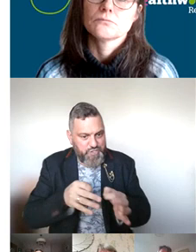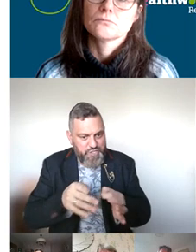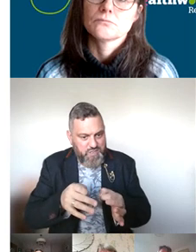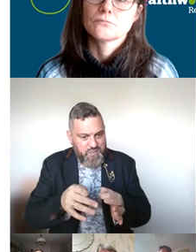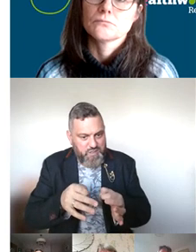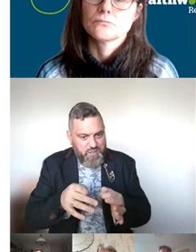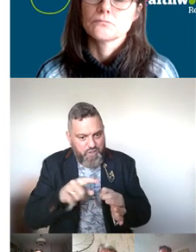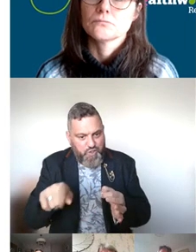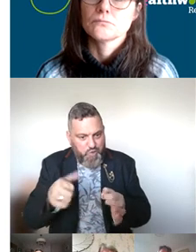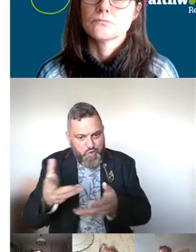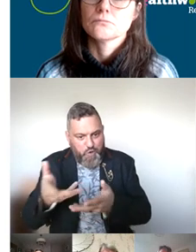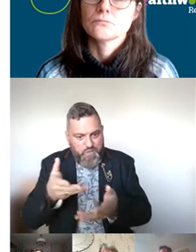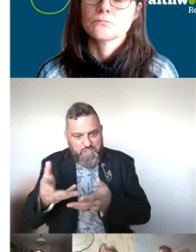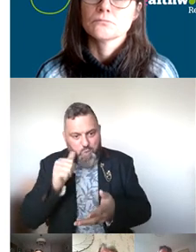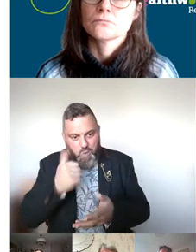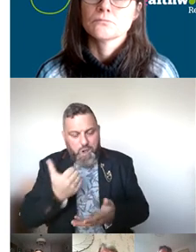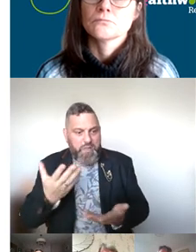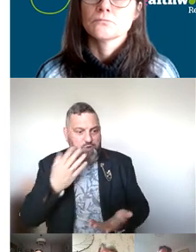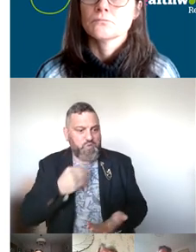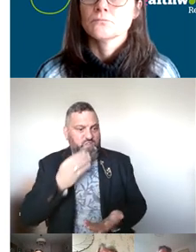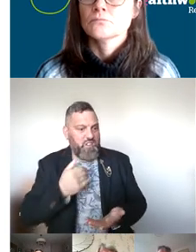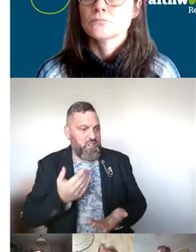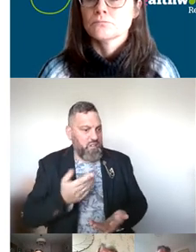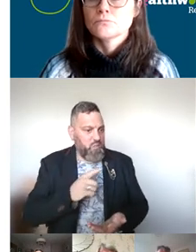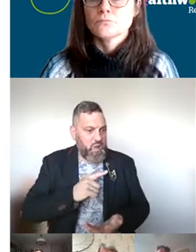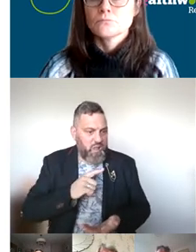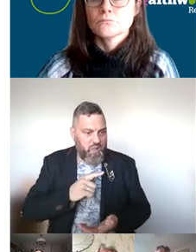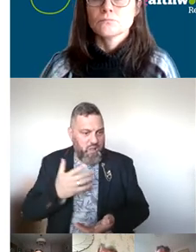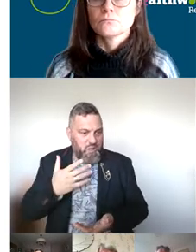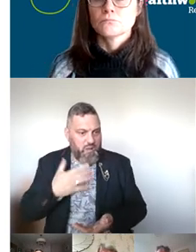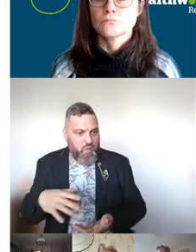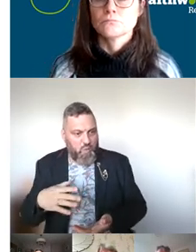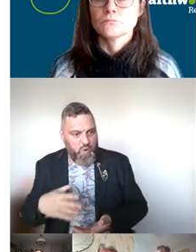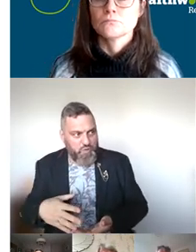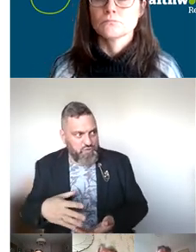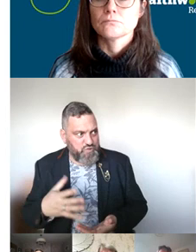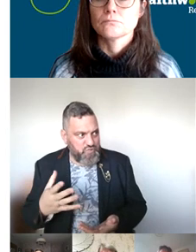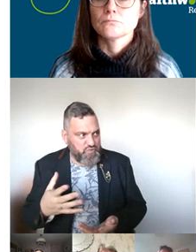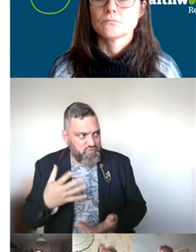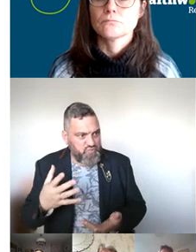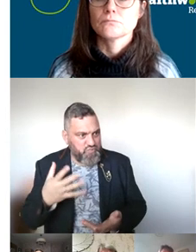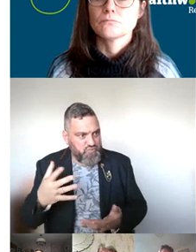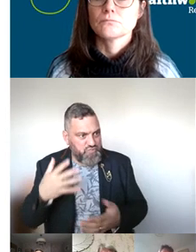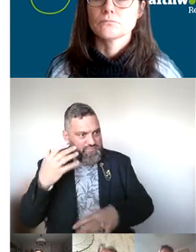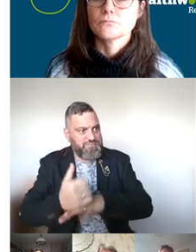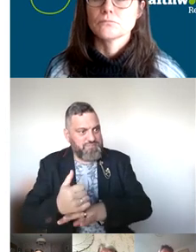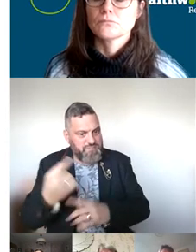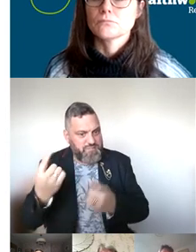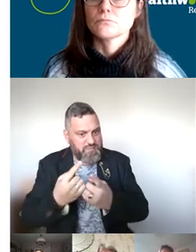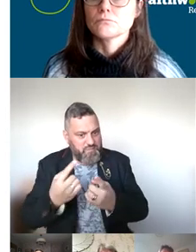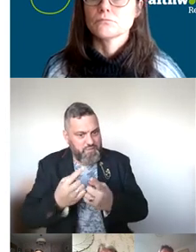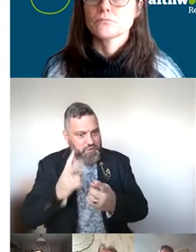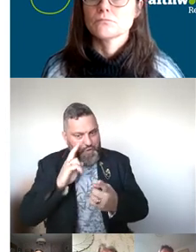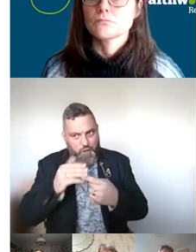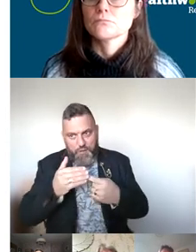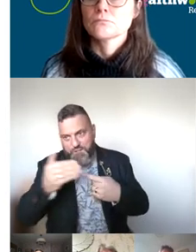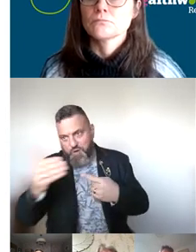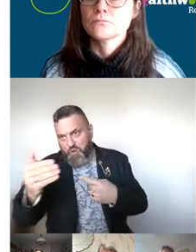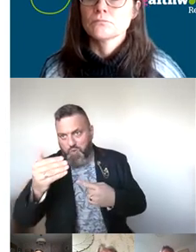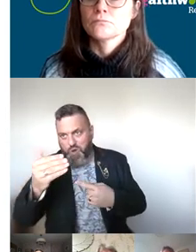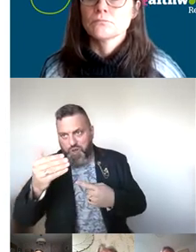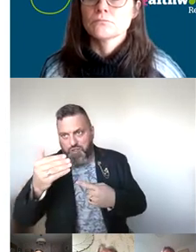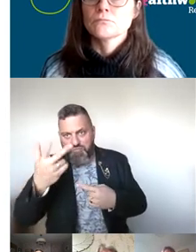those conversations will be really helpful, because I want to be able to set something in motion and look forward 3 years, knowing